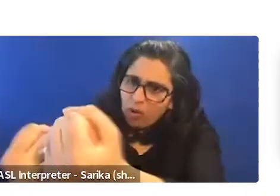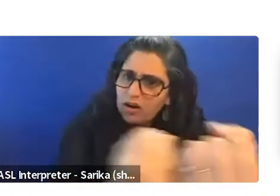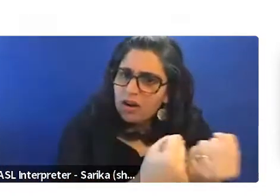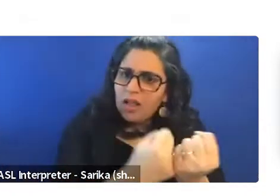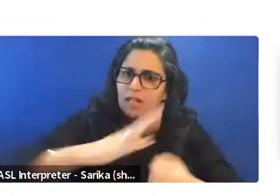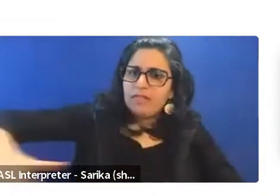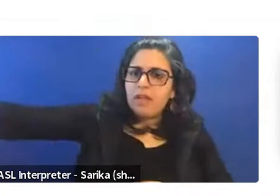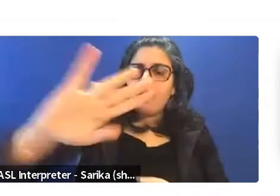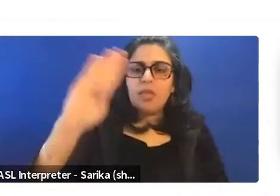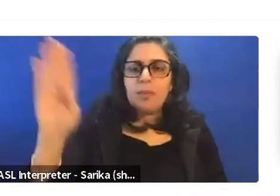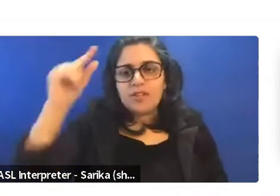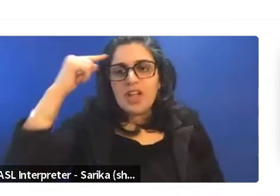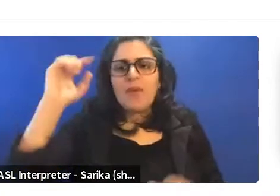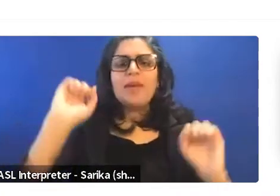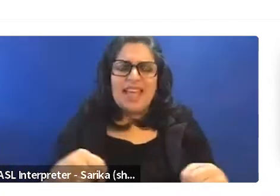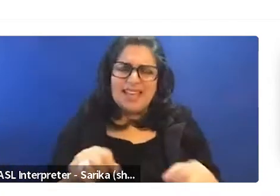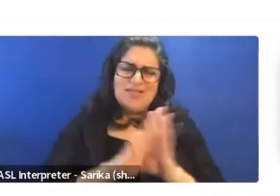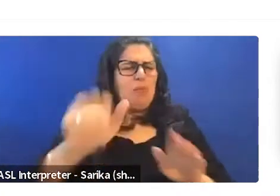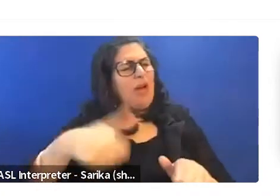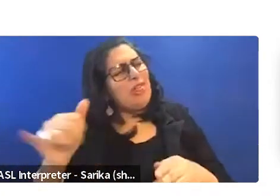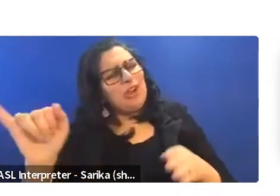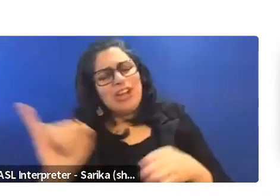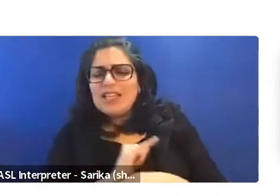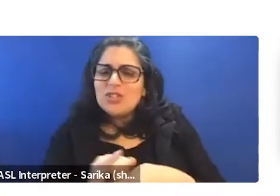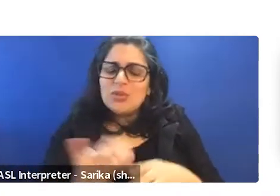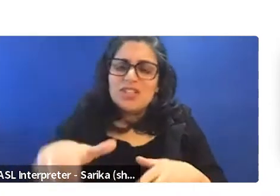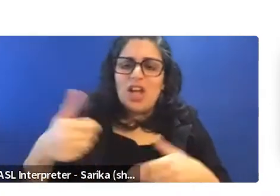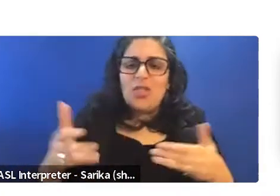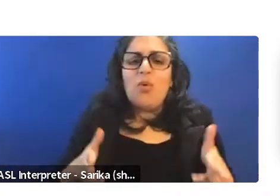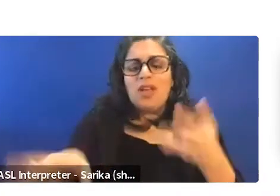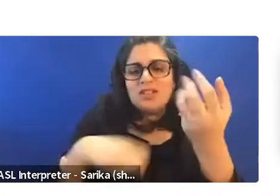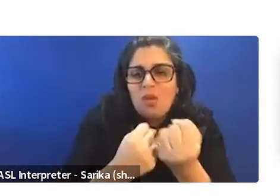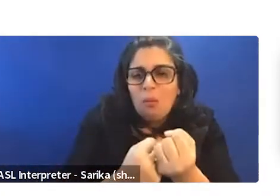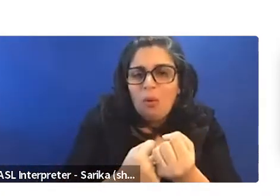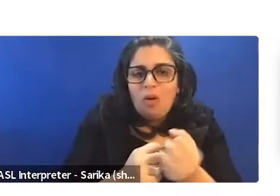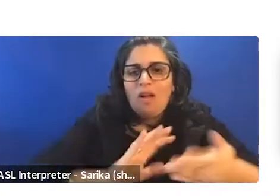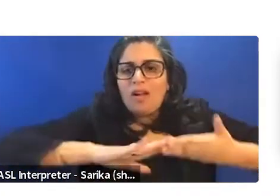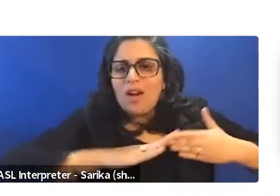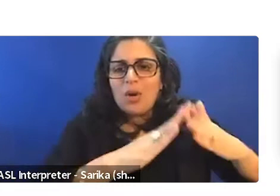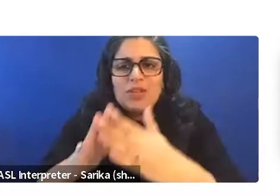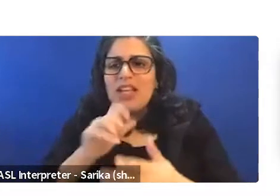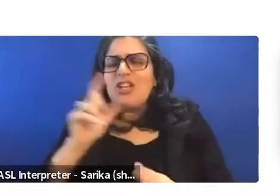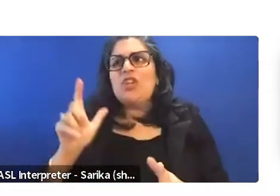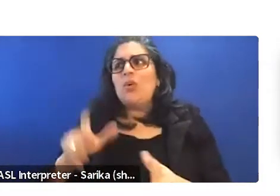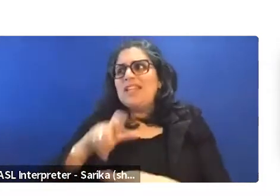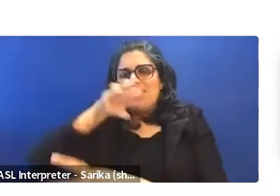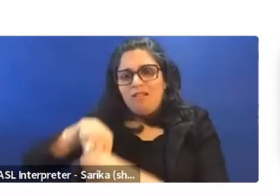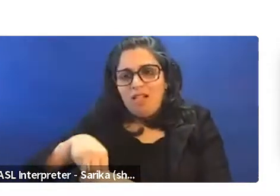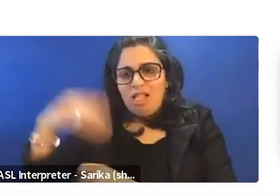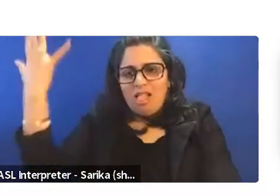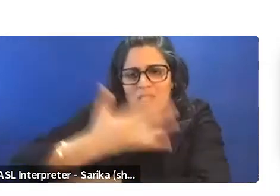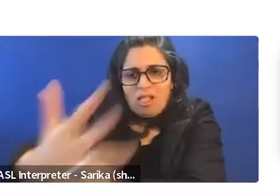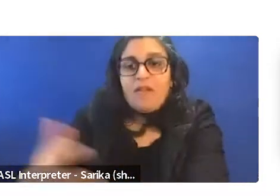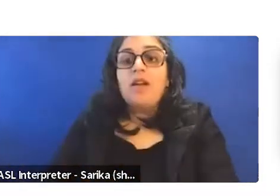definitely come up with other industries and other ways of supporting the population that don't contribute to the destruction of the forest. By the way, the